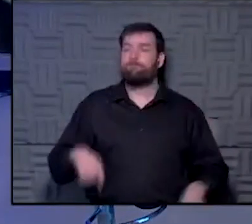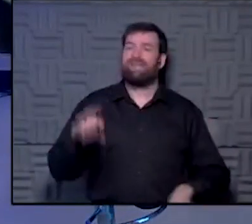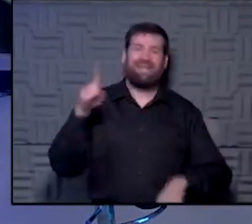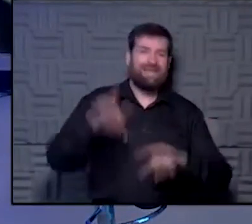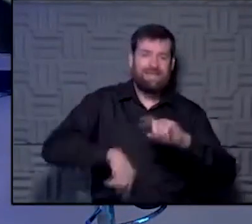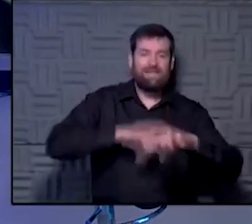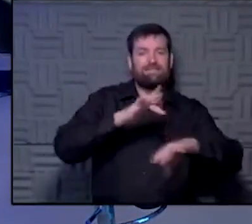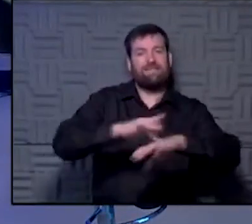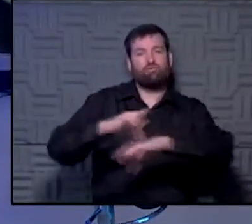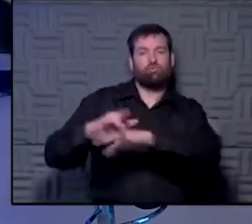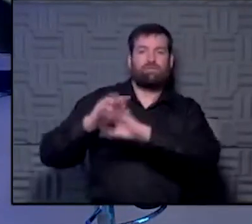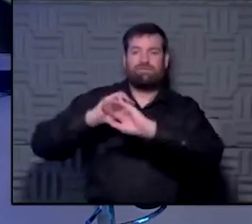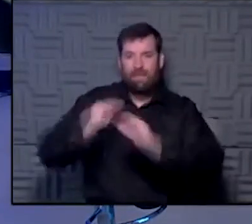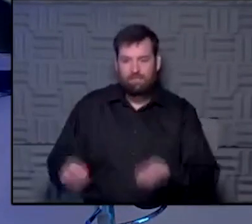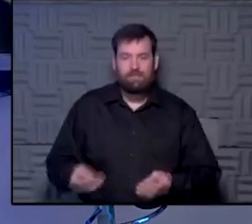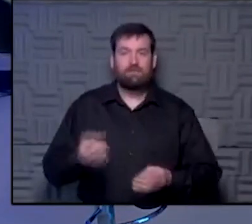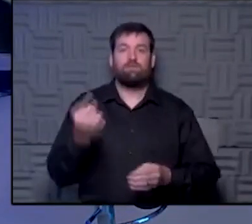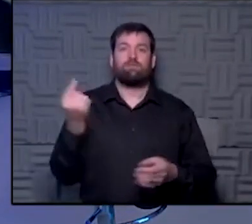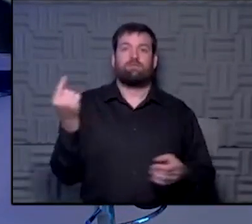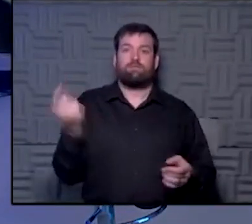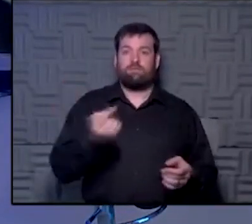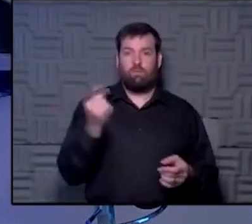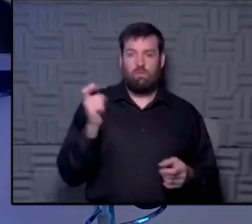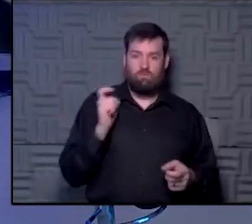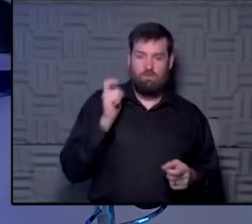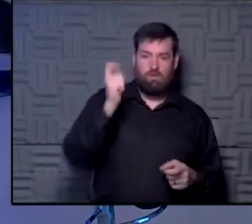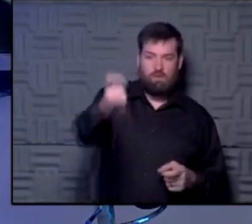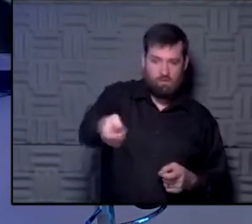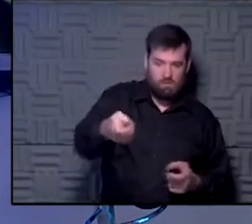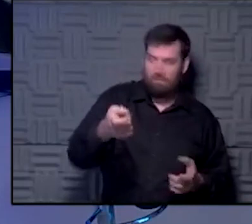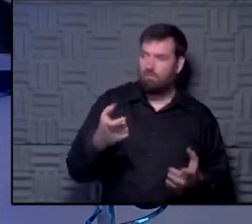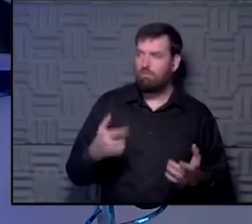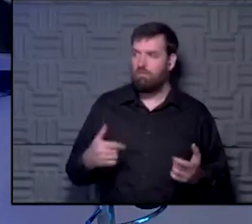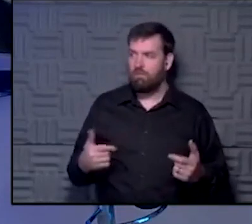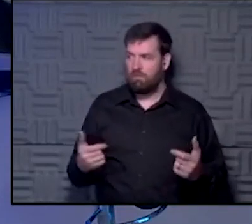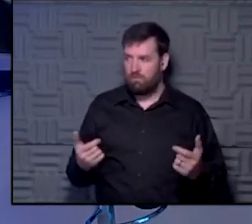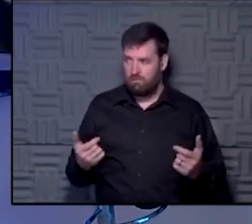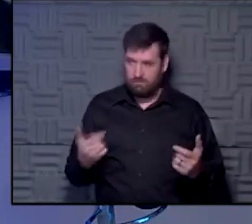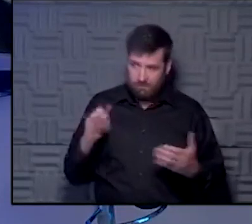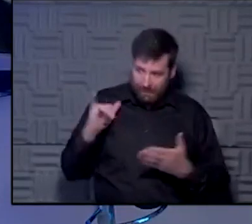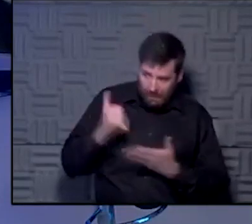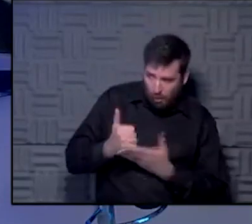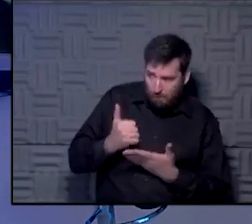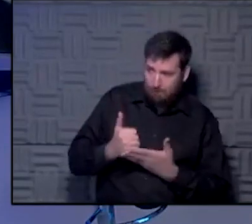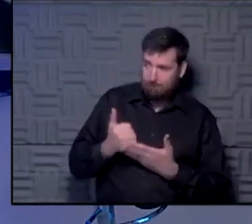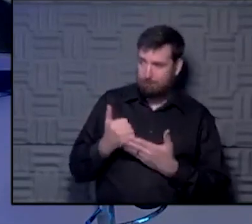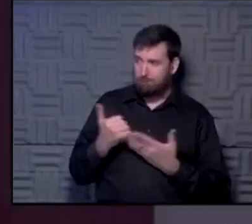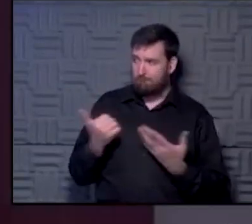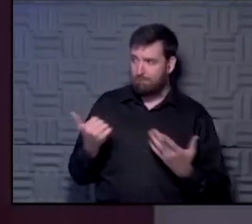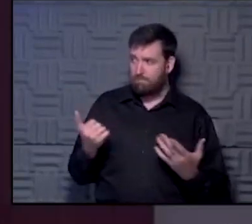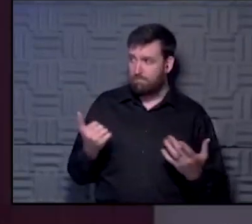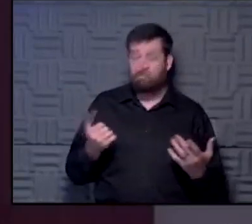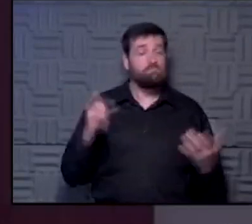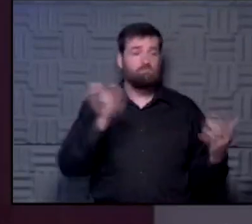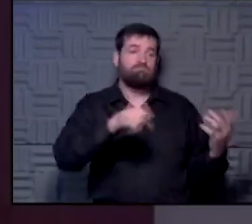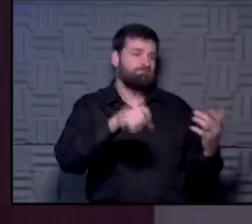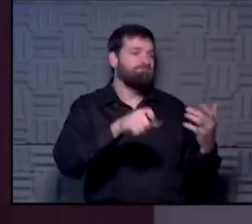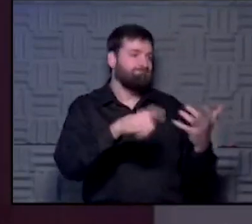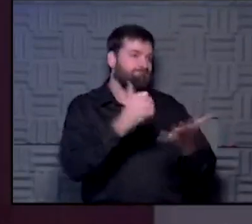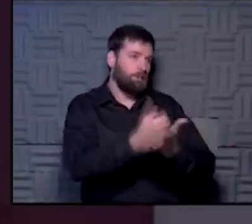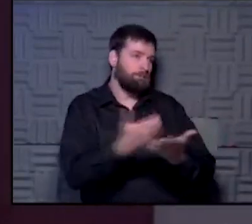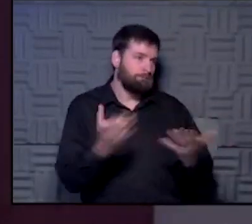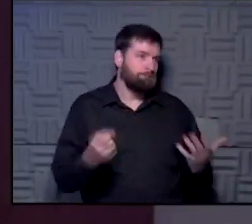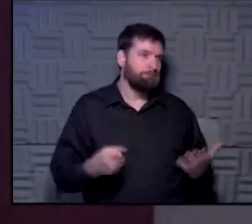touch anything anymore. You have to have someone handing it to you. Does that help? Does it make a difference? It does make a